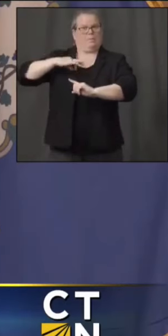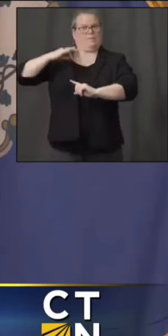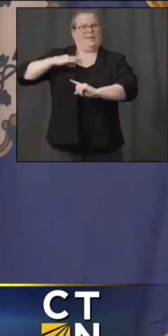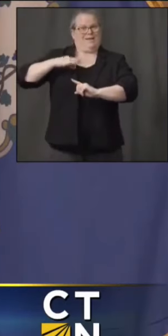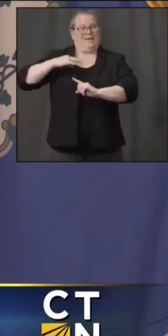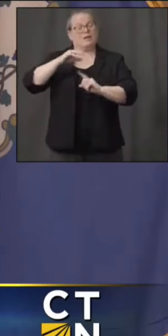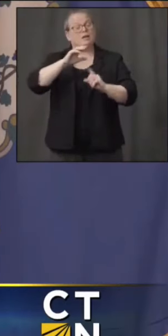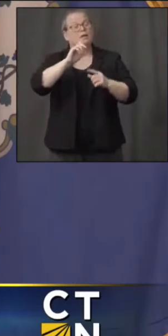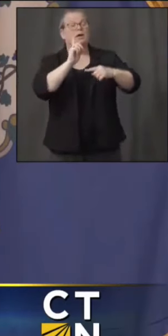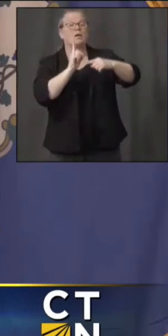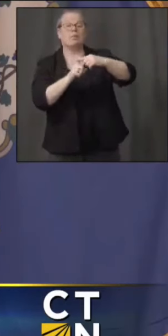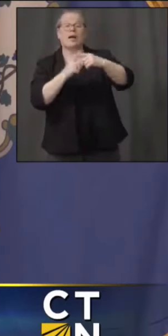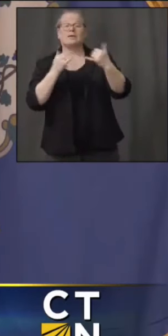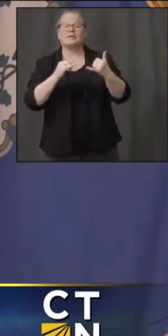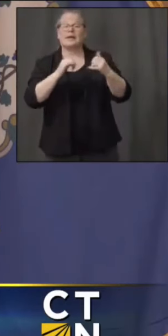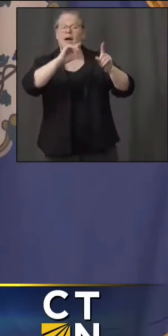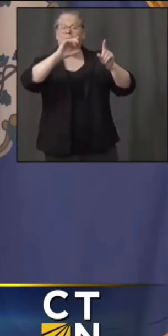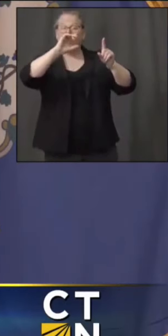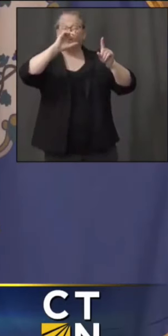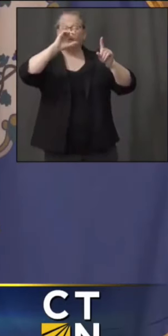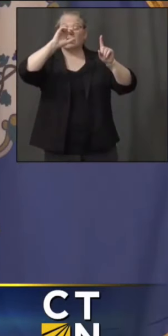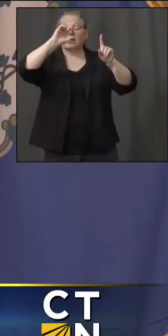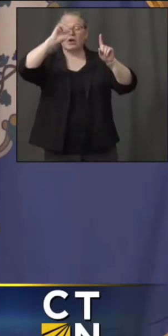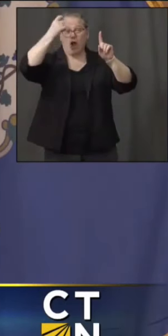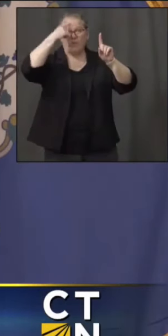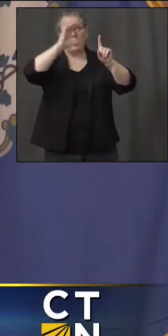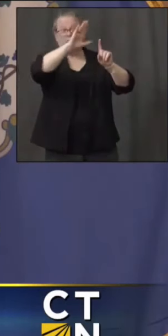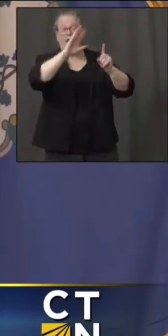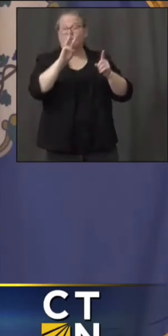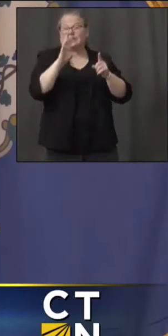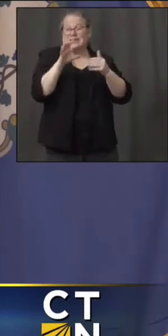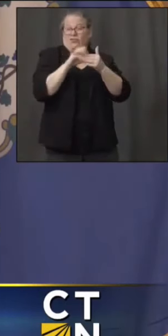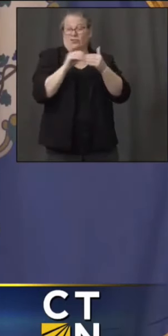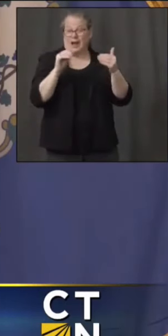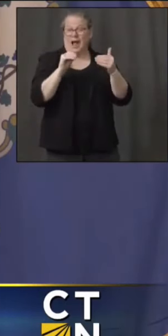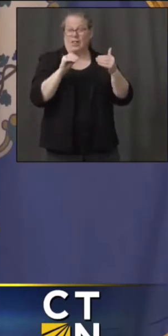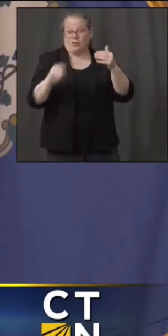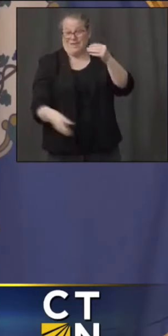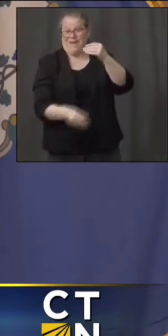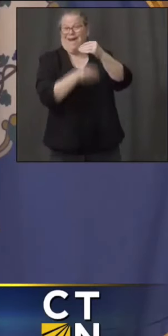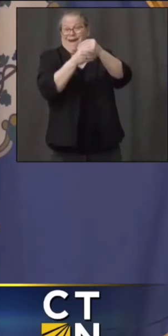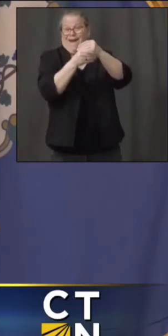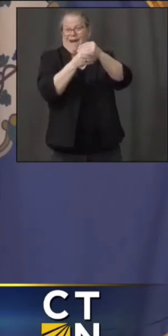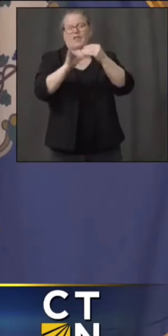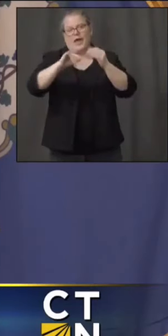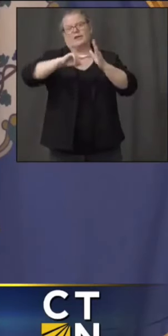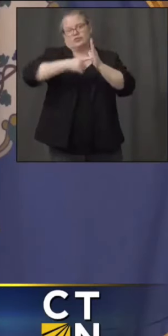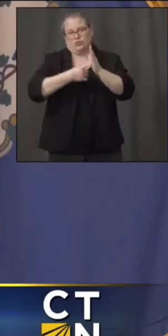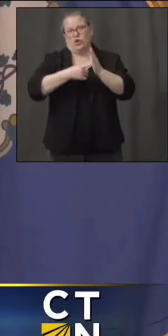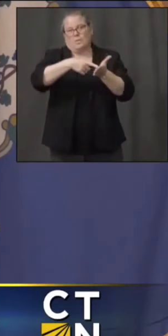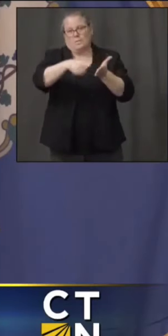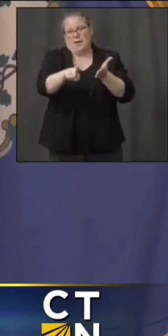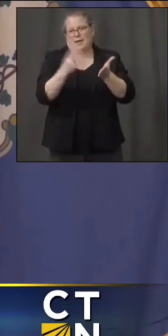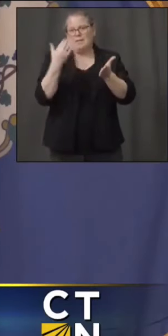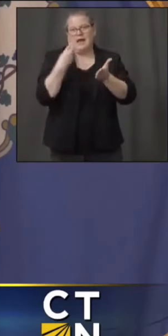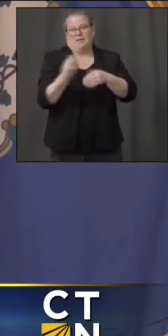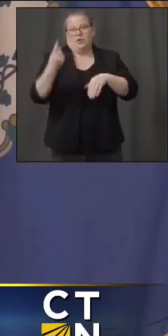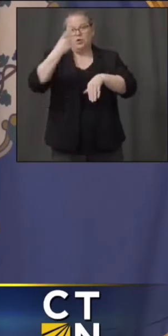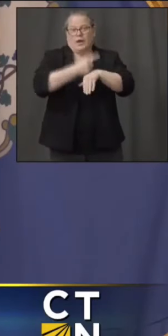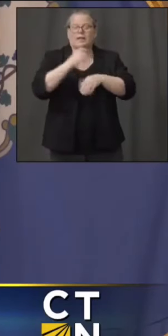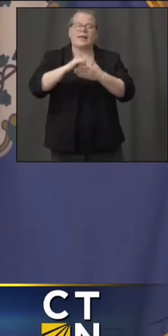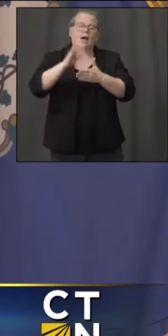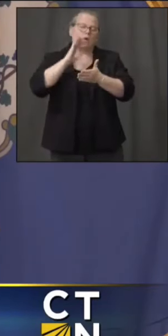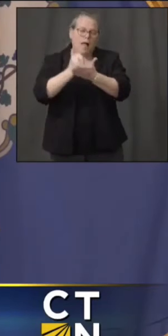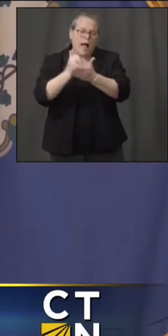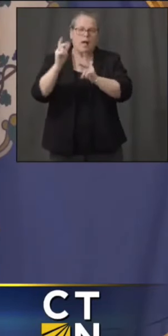federal government, have started being paid in the last few days. So I think that's going to inject some money into the economy, and that's going to inject